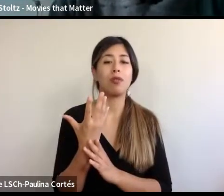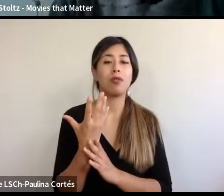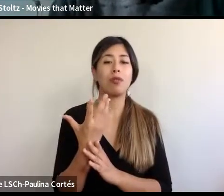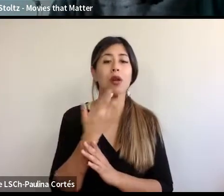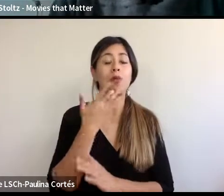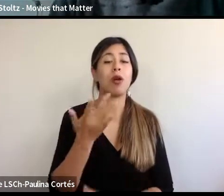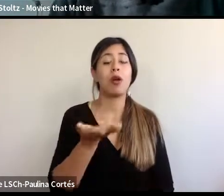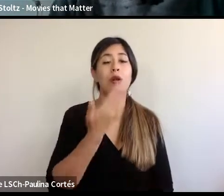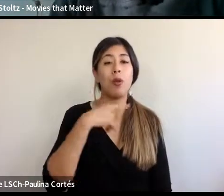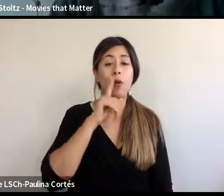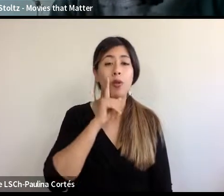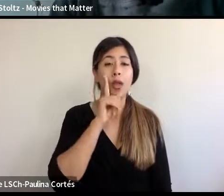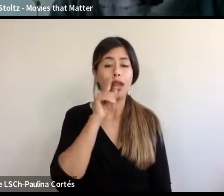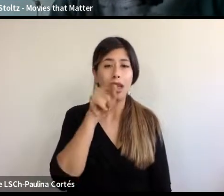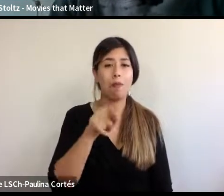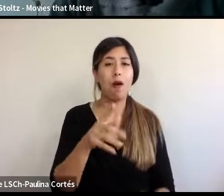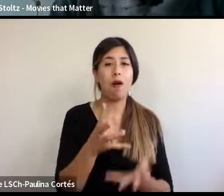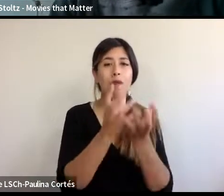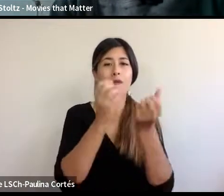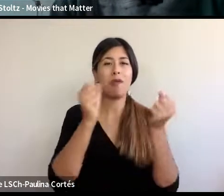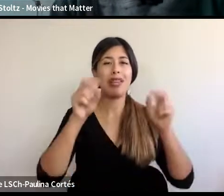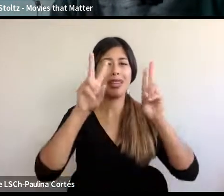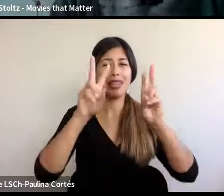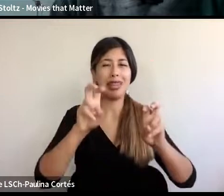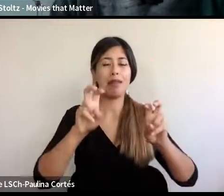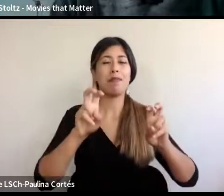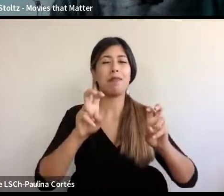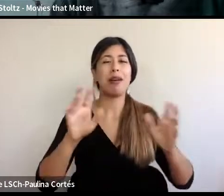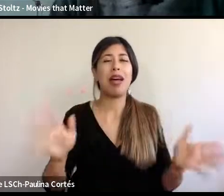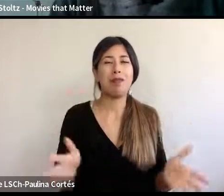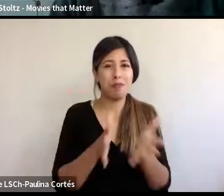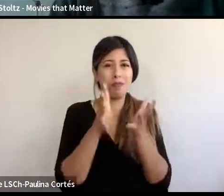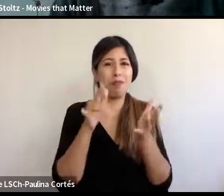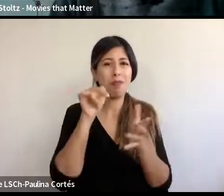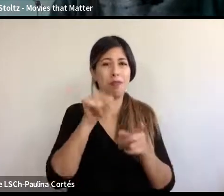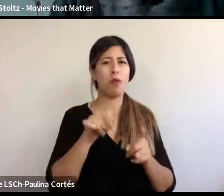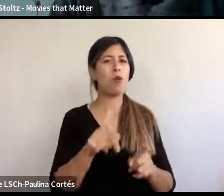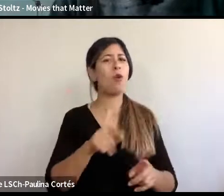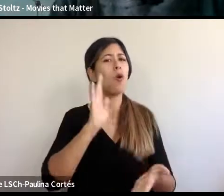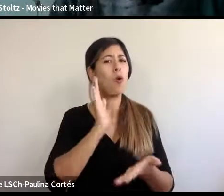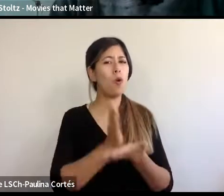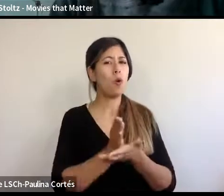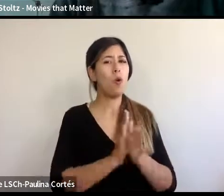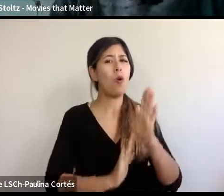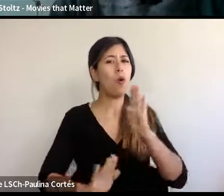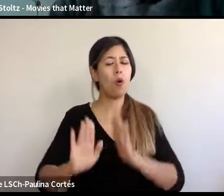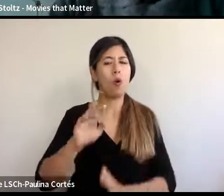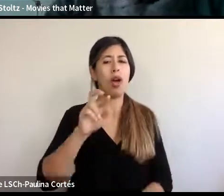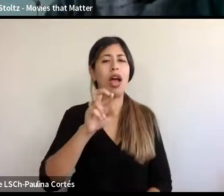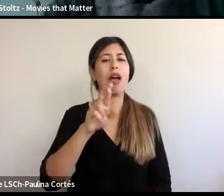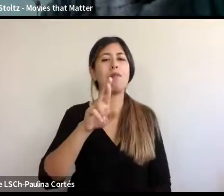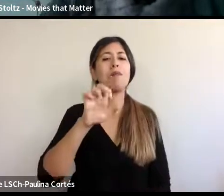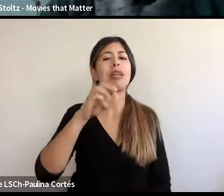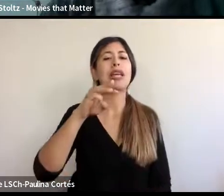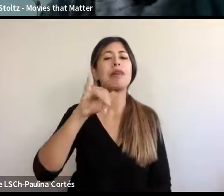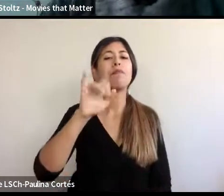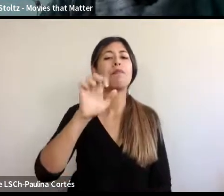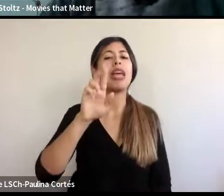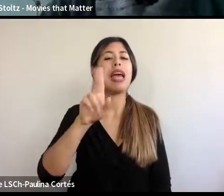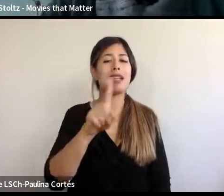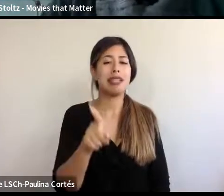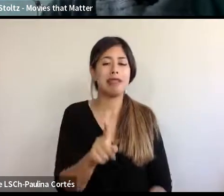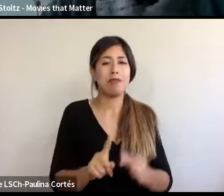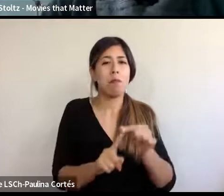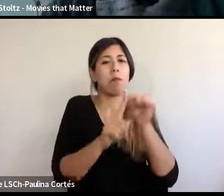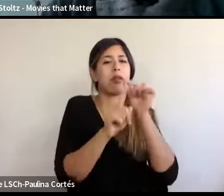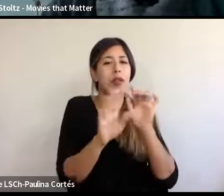that strict when it comes to premieres, but in international competitions we are really trying to have the